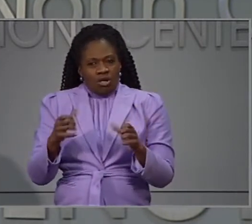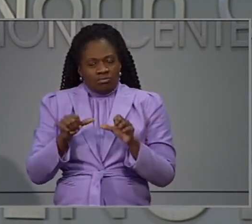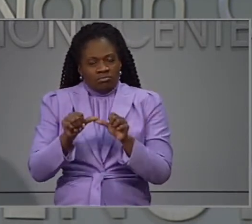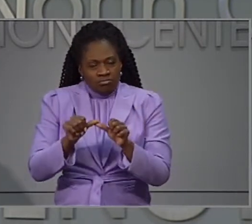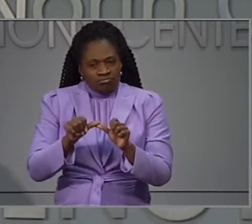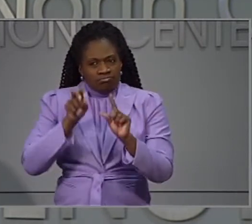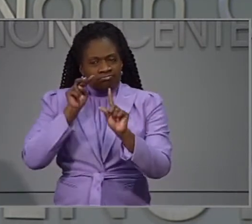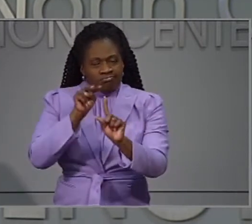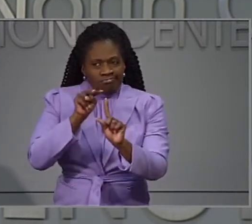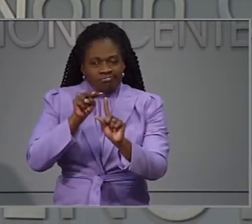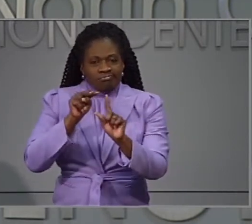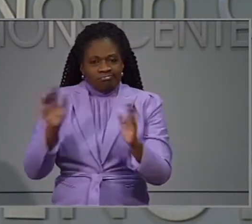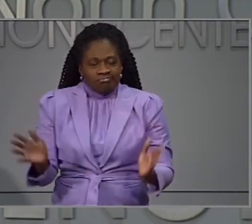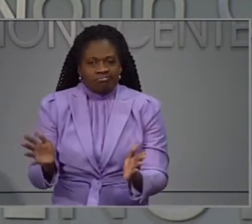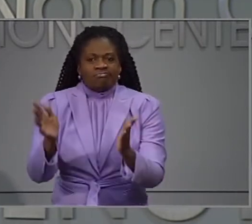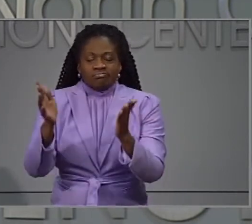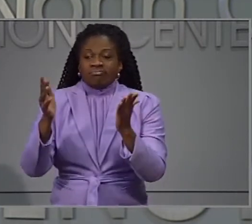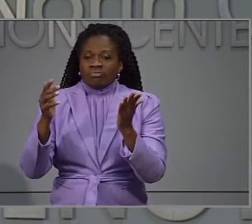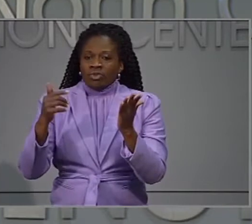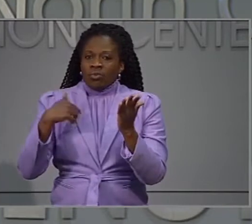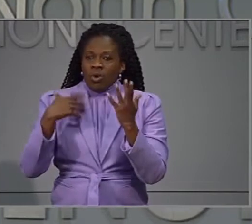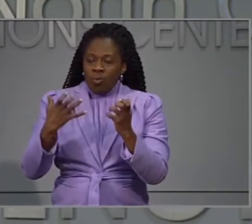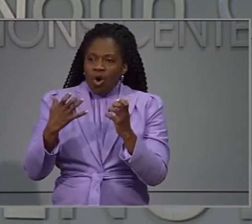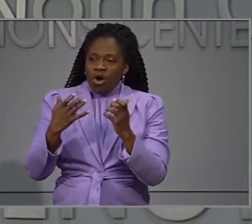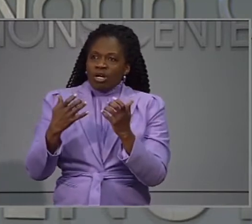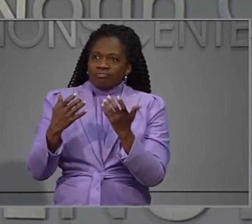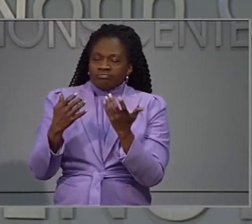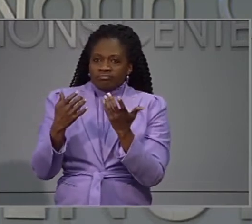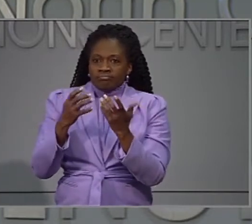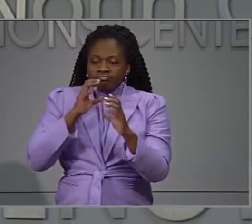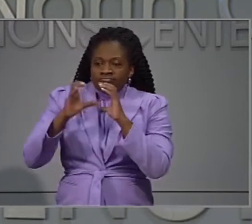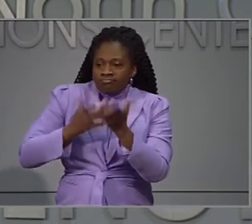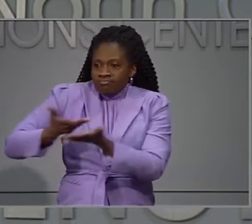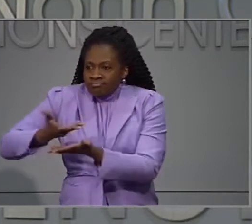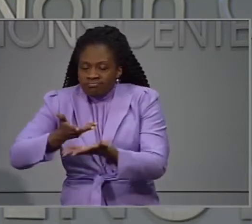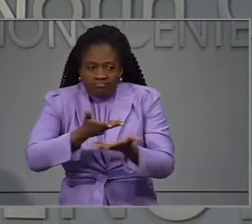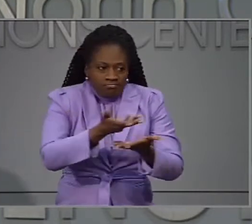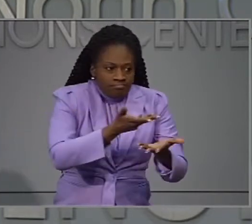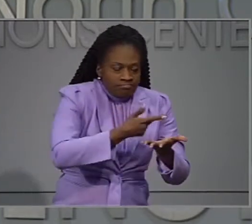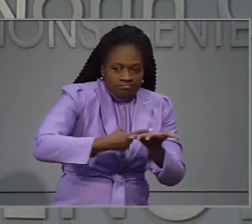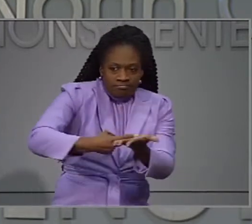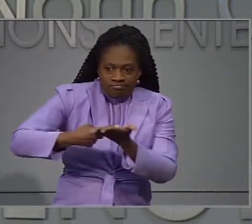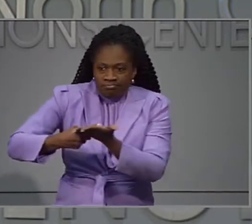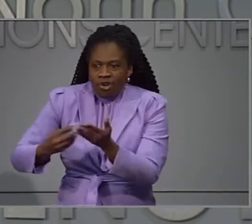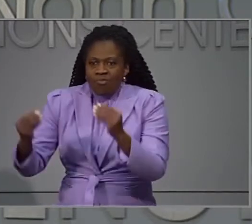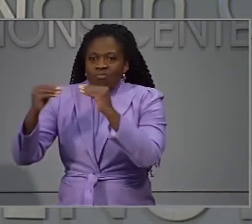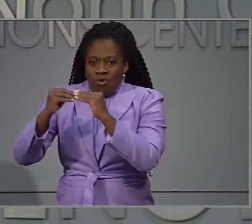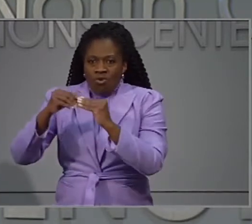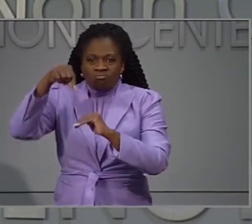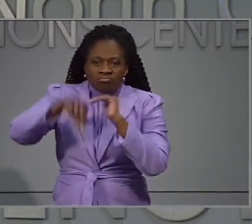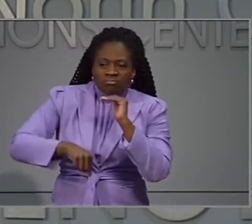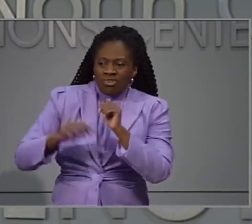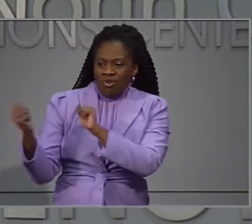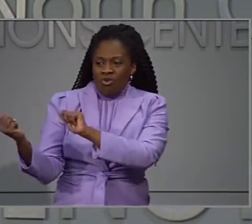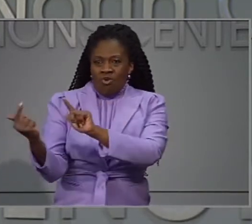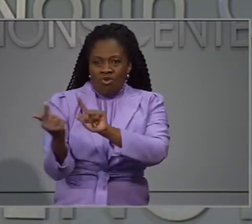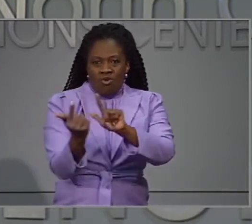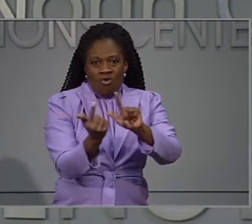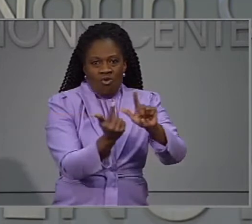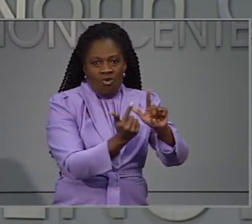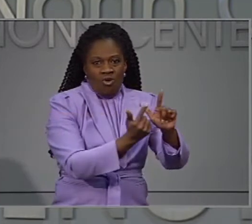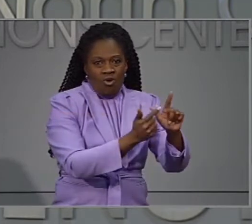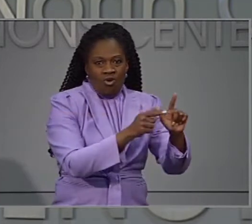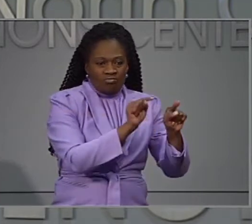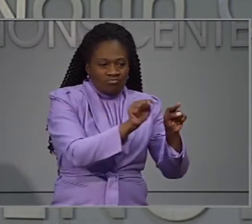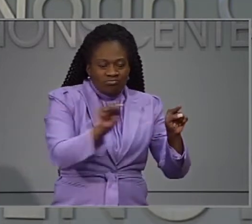to do that. And we'll keep those lines of communication open with all of those